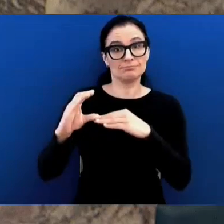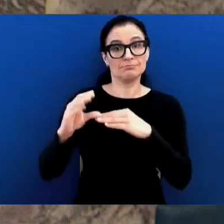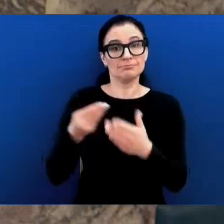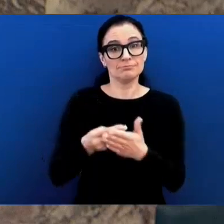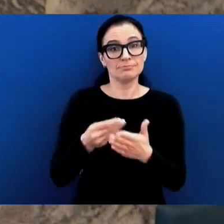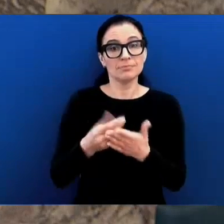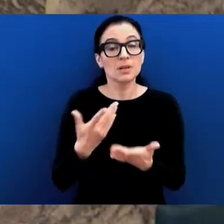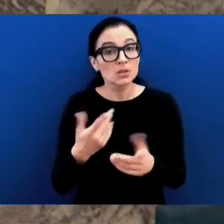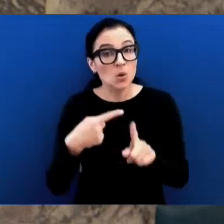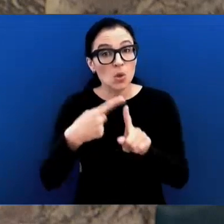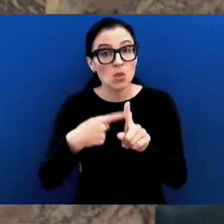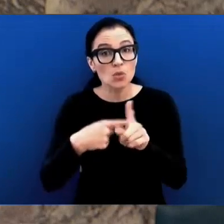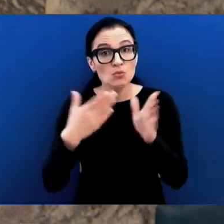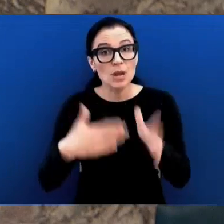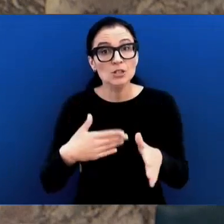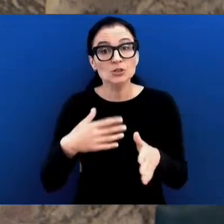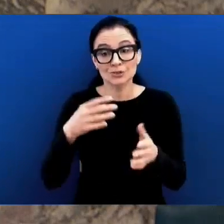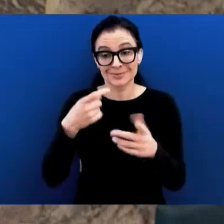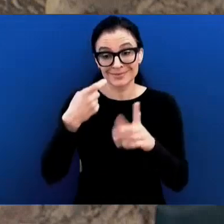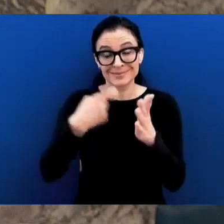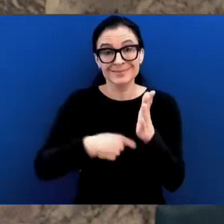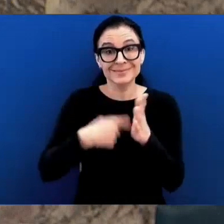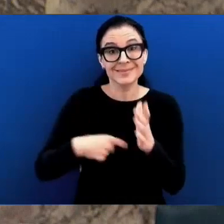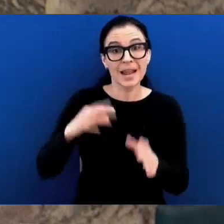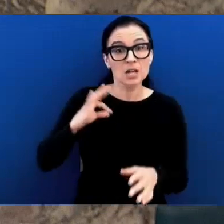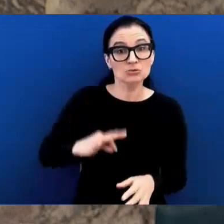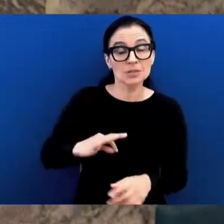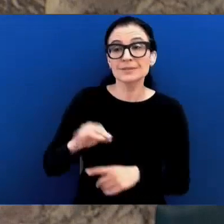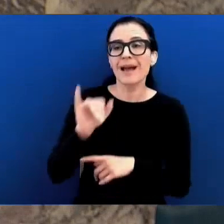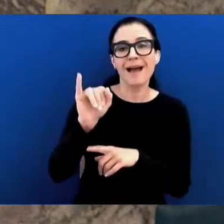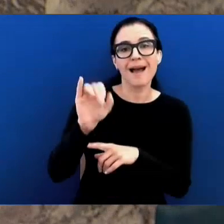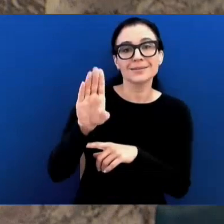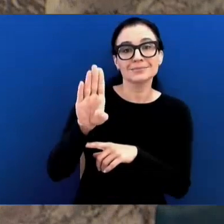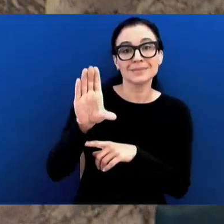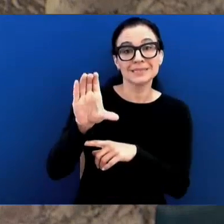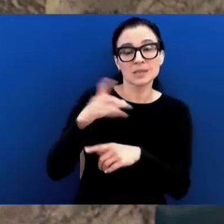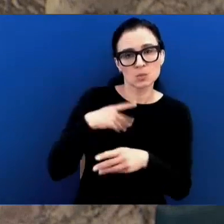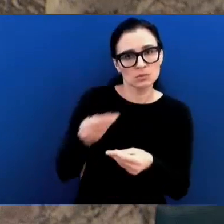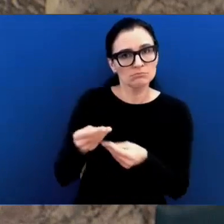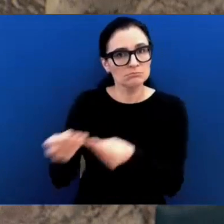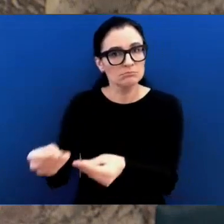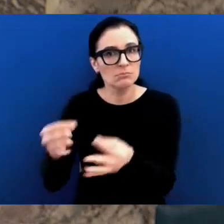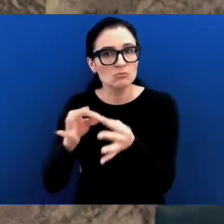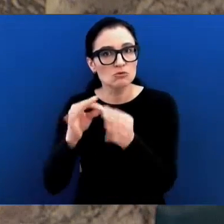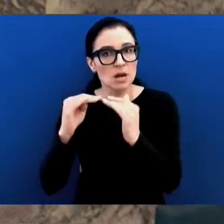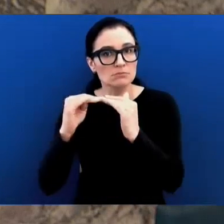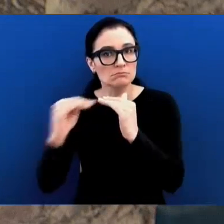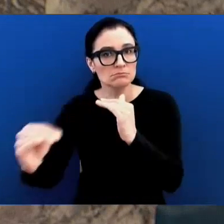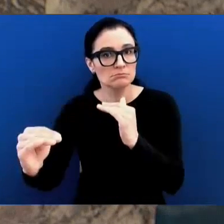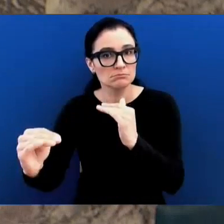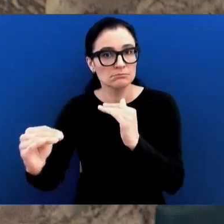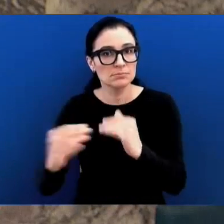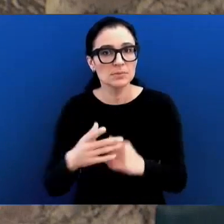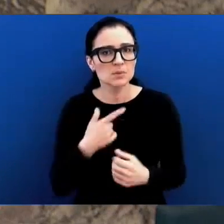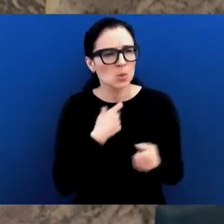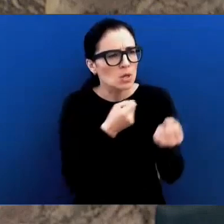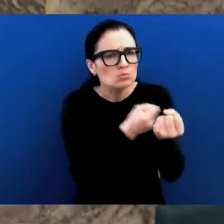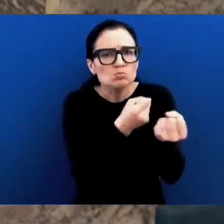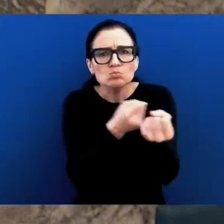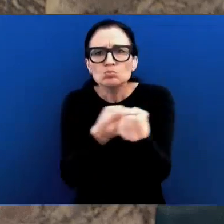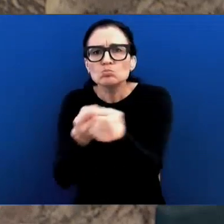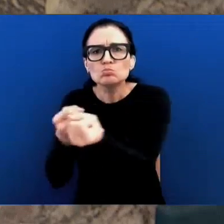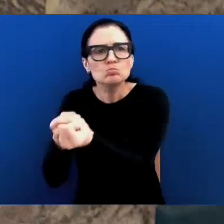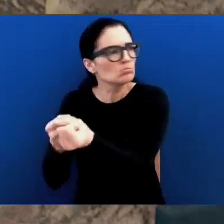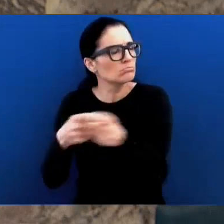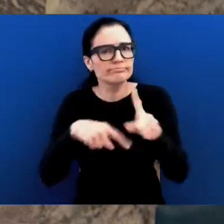ICBC, which they will continue to get. You know, we want to make sure that we're supporting people. Doesn't matter whether they're young people, middle